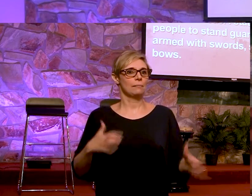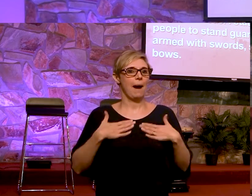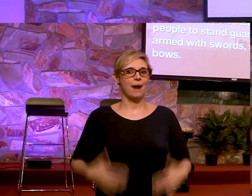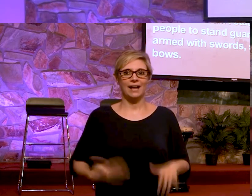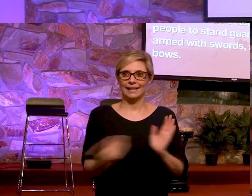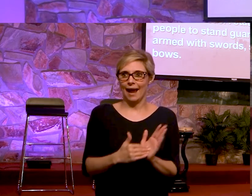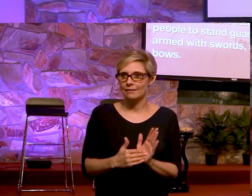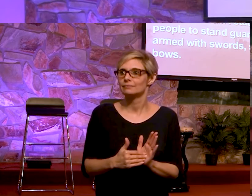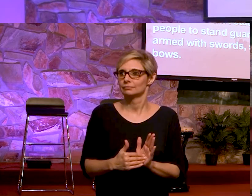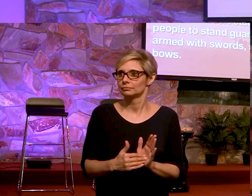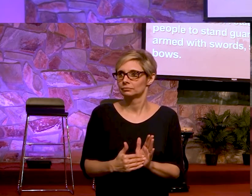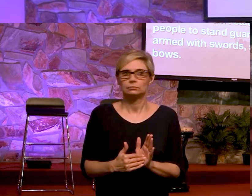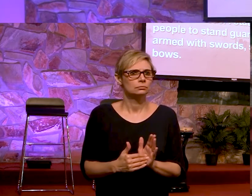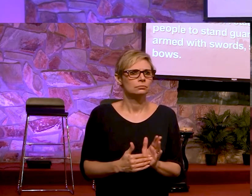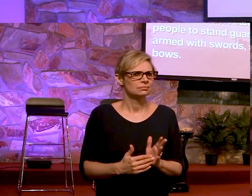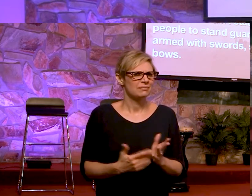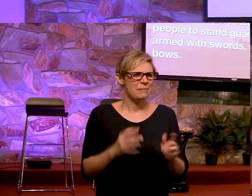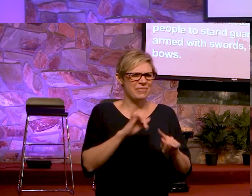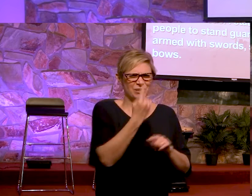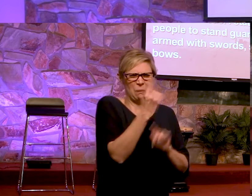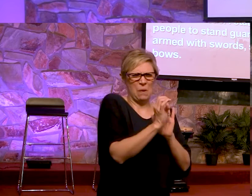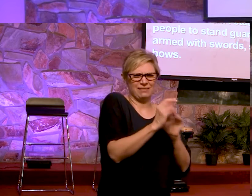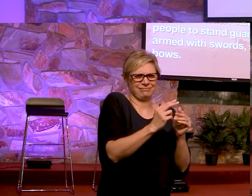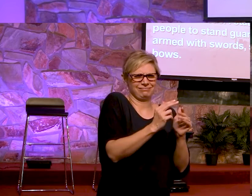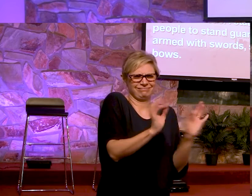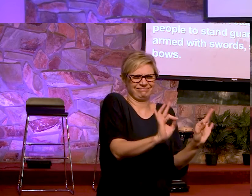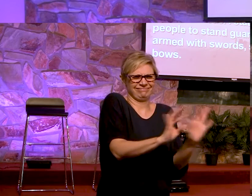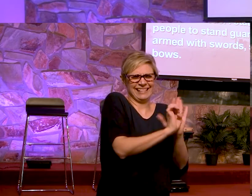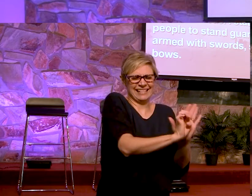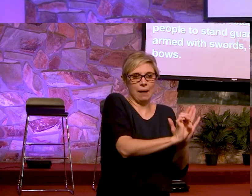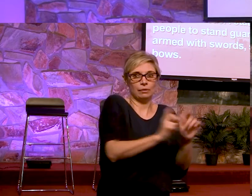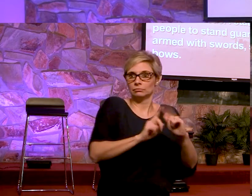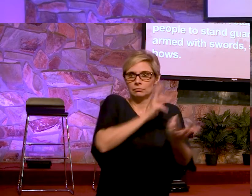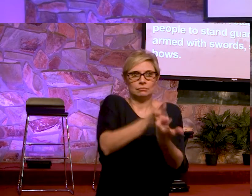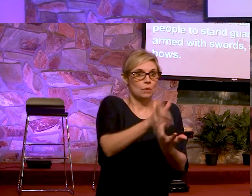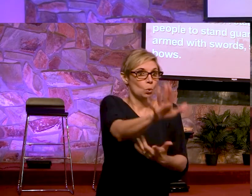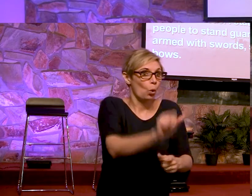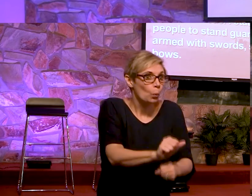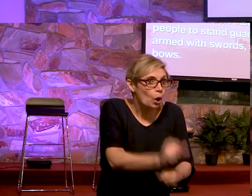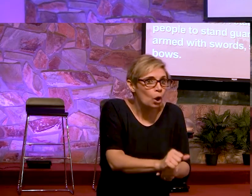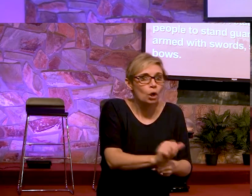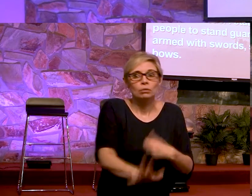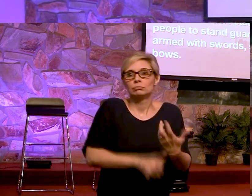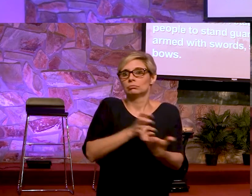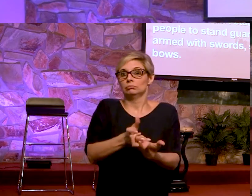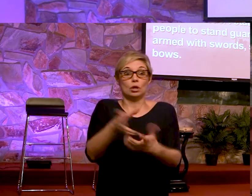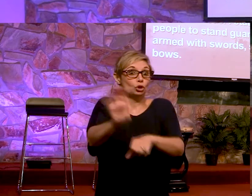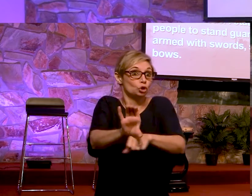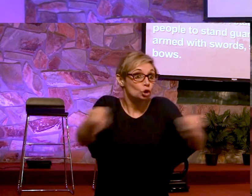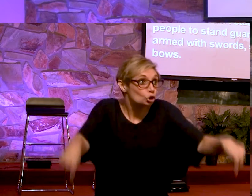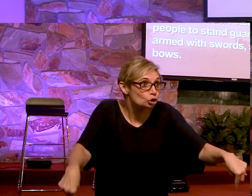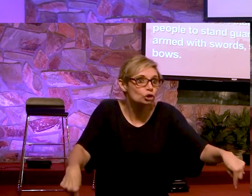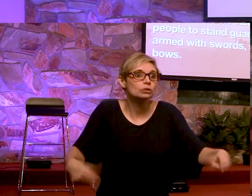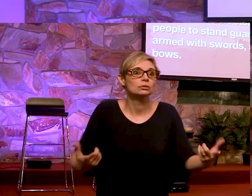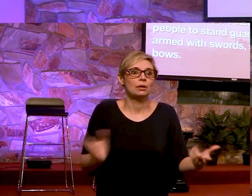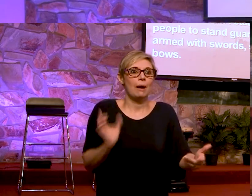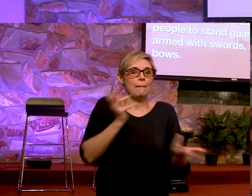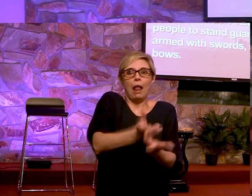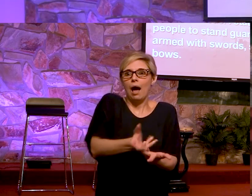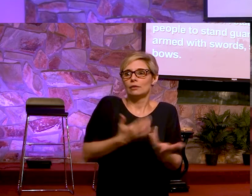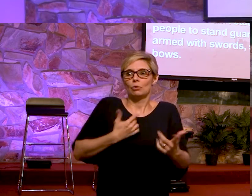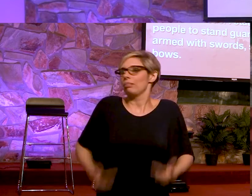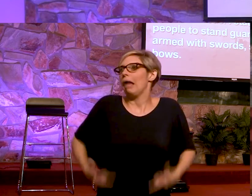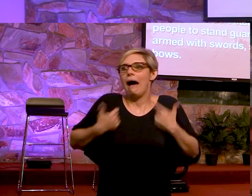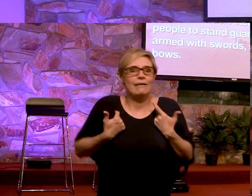can take that example and we can apply it to so many other things. We can apply it to your work. We can apply it to the church. We can apply it to